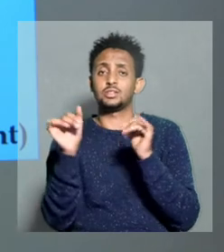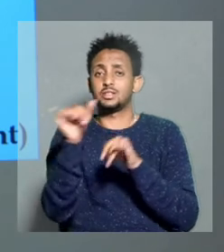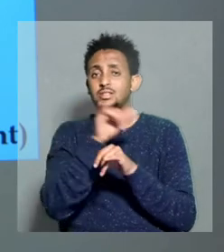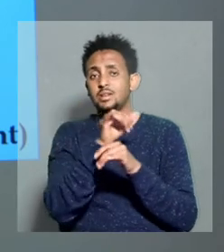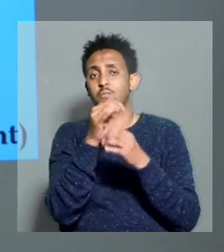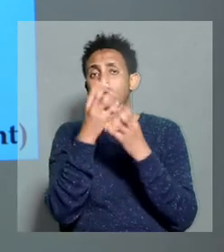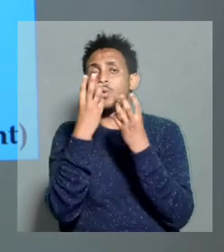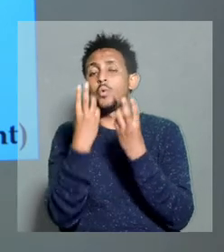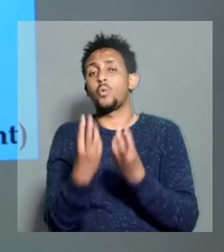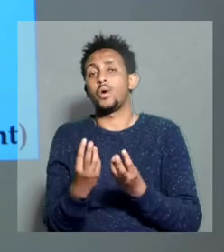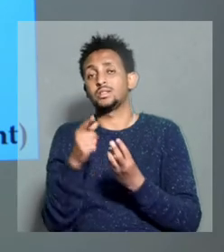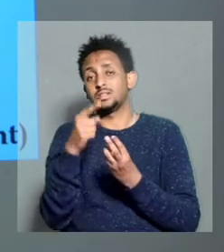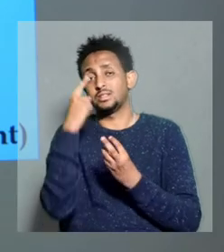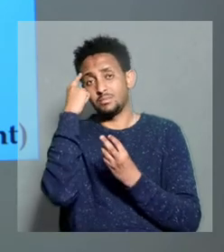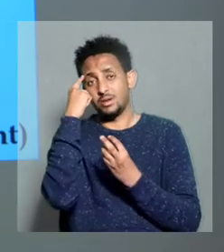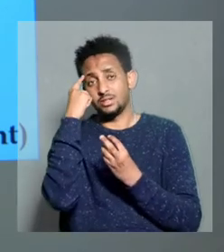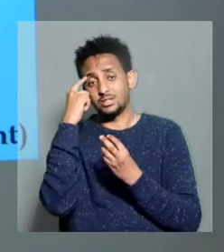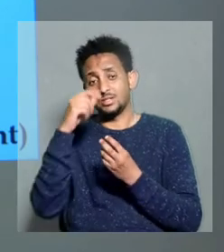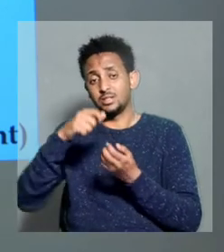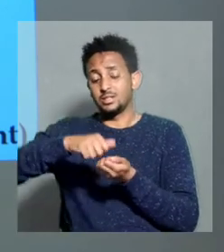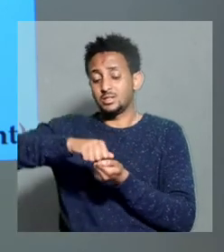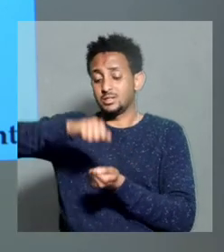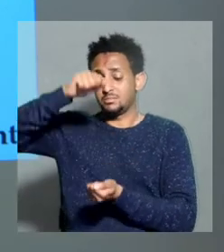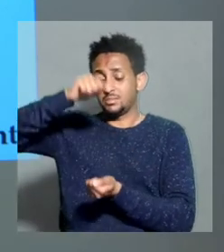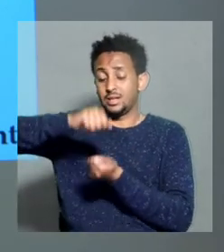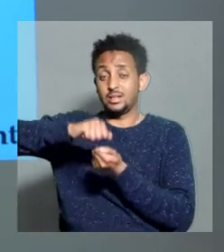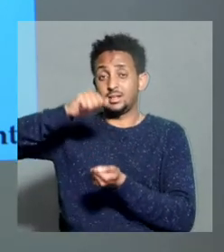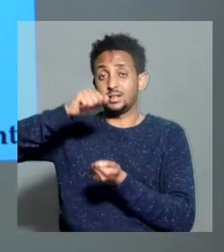here. Imagine if you have a spring